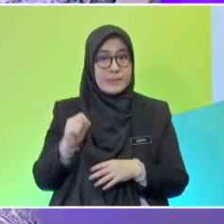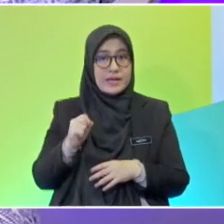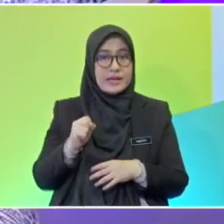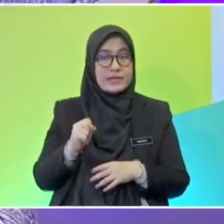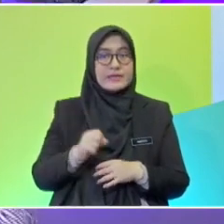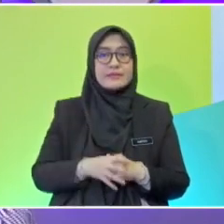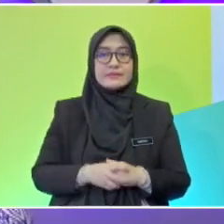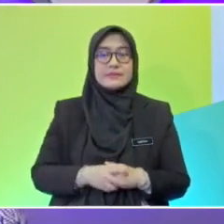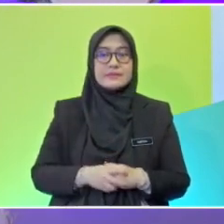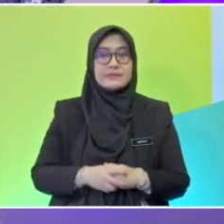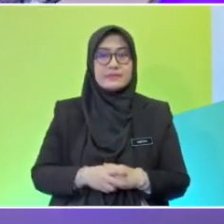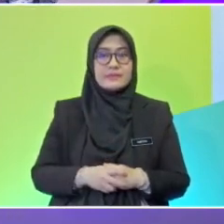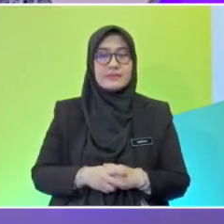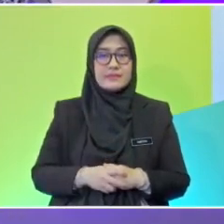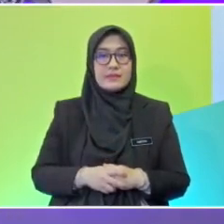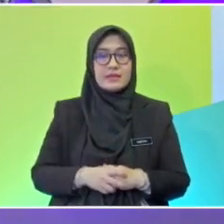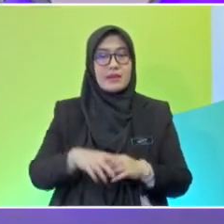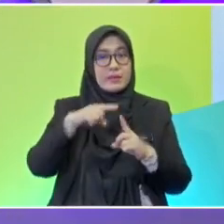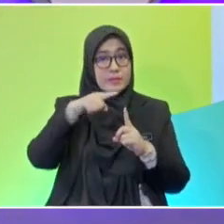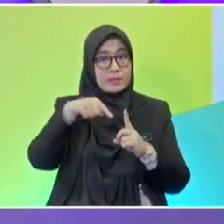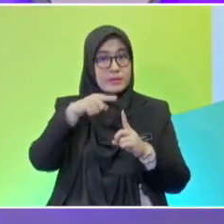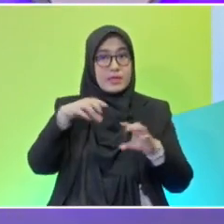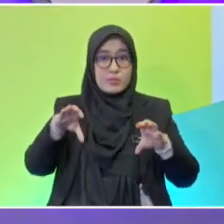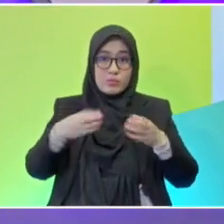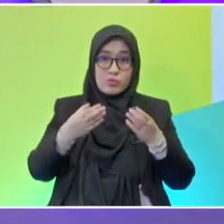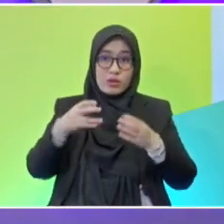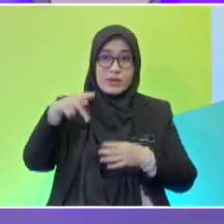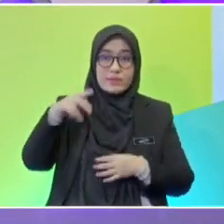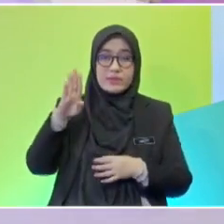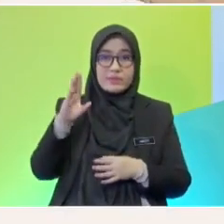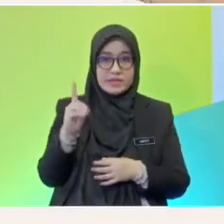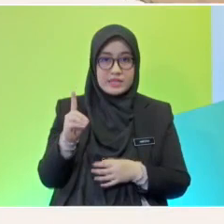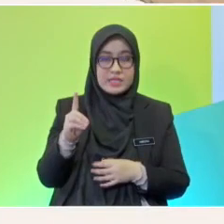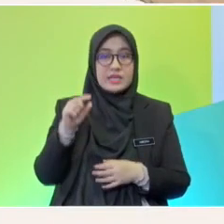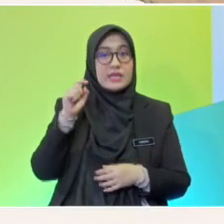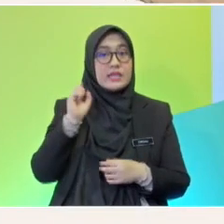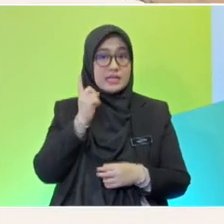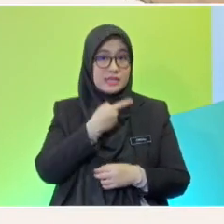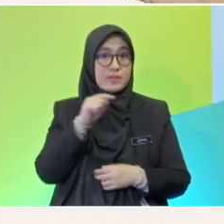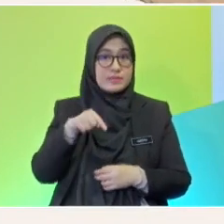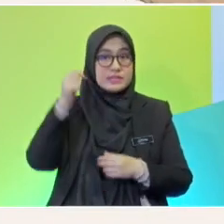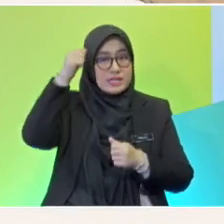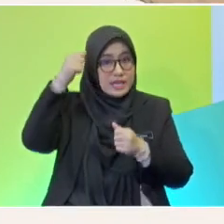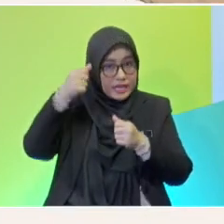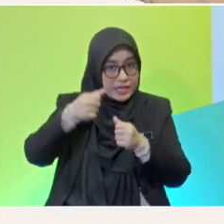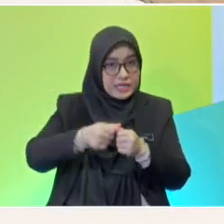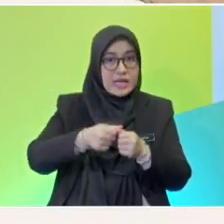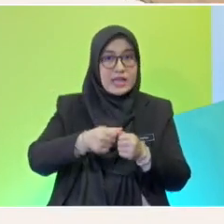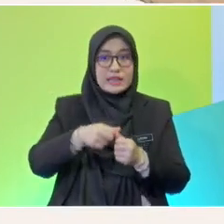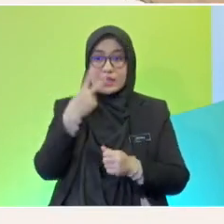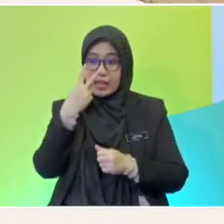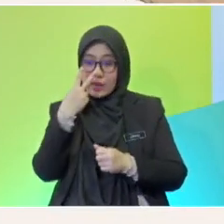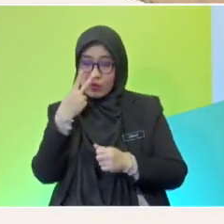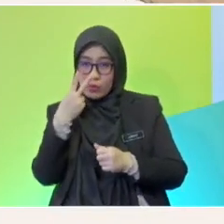Alright, so when conducting PBD, something we have to remember is always analyze the learning standard and